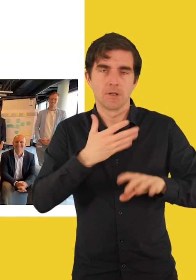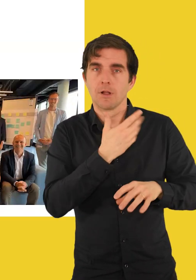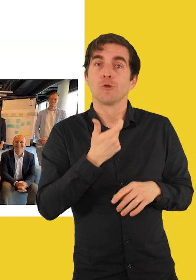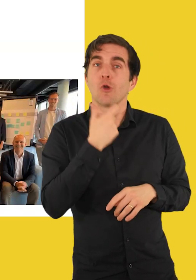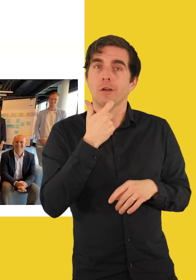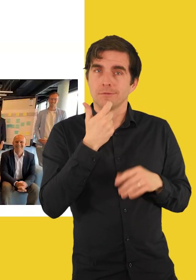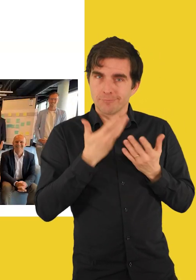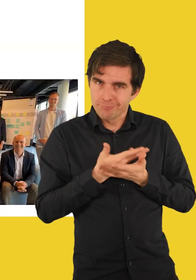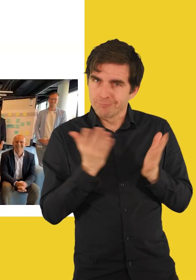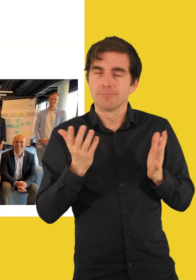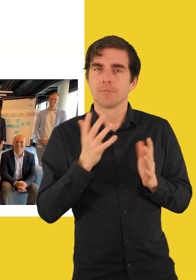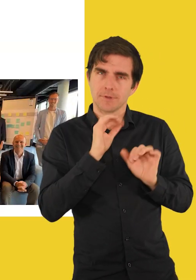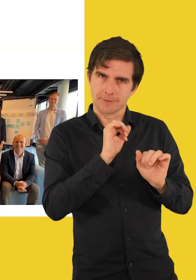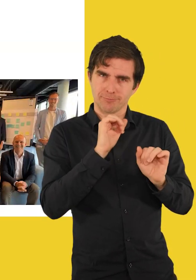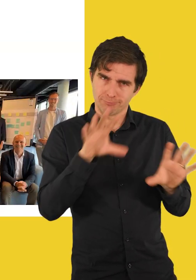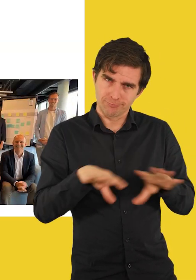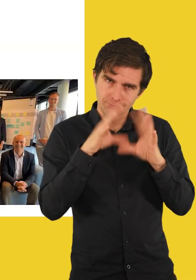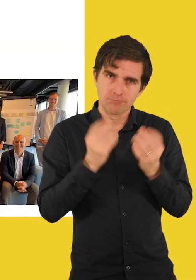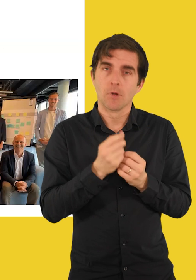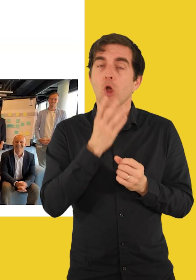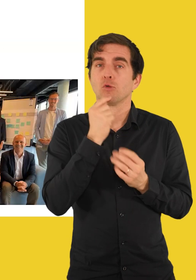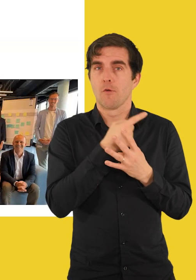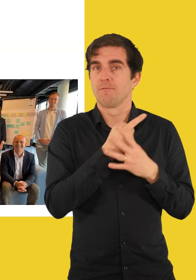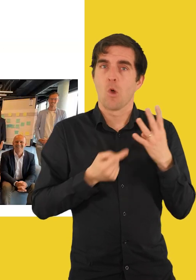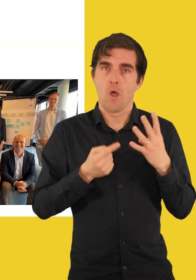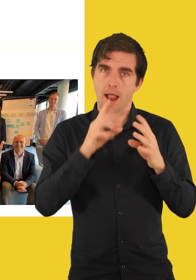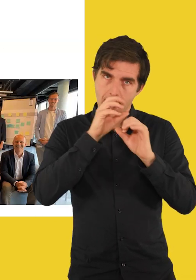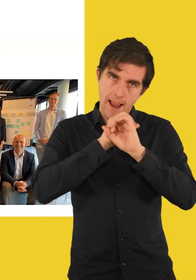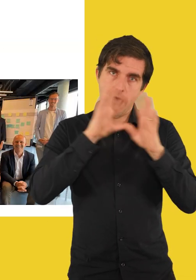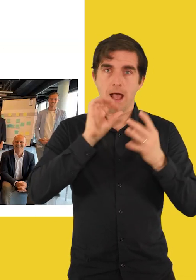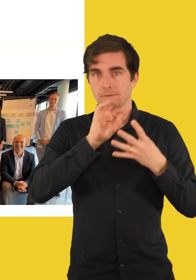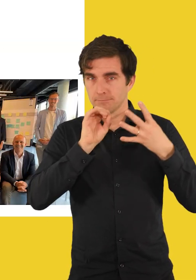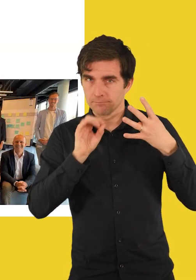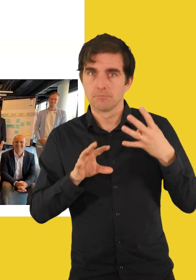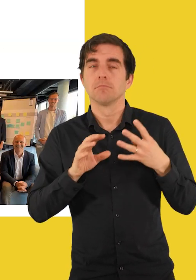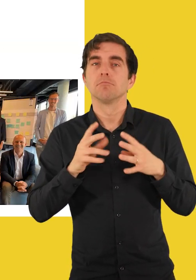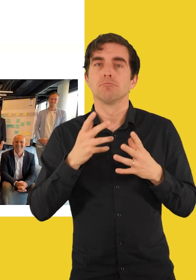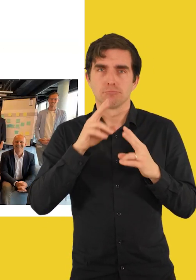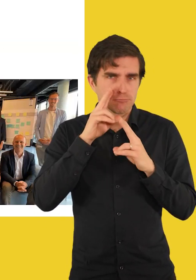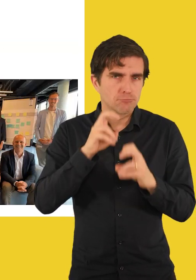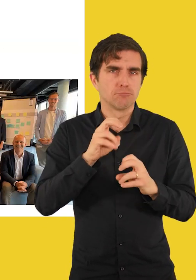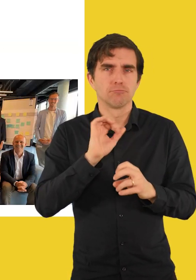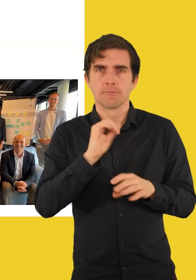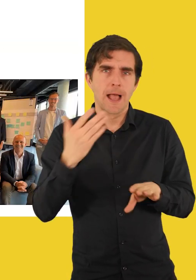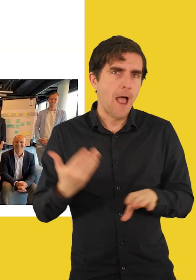the broad and holistic view of the donut. So using the four lenses in order to analyze